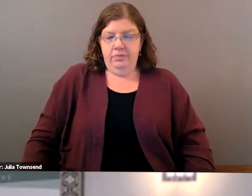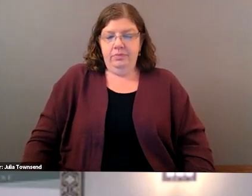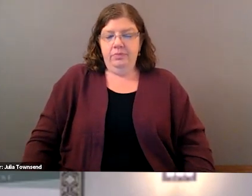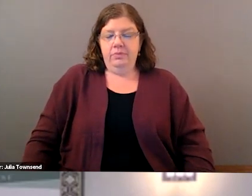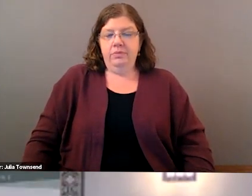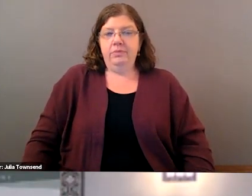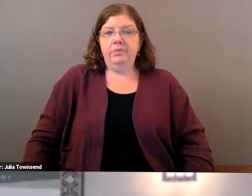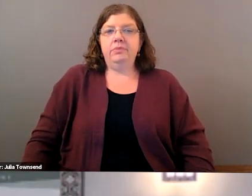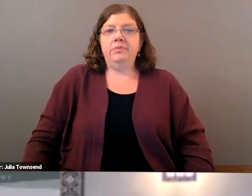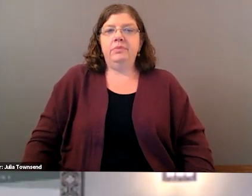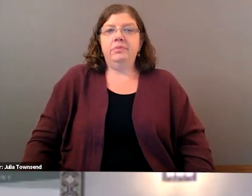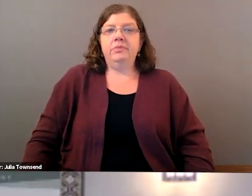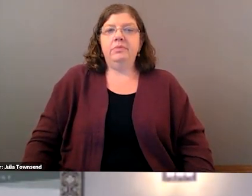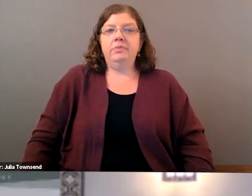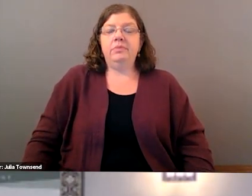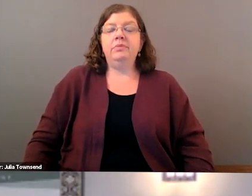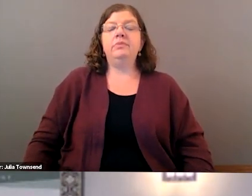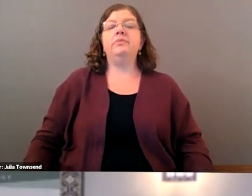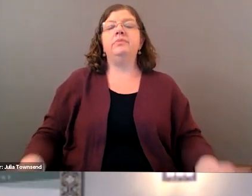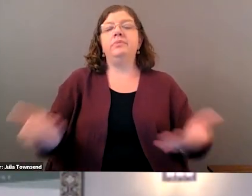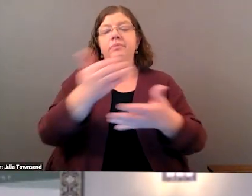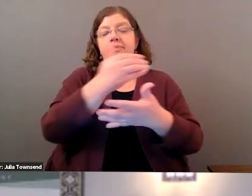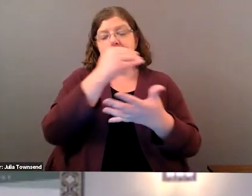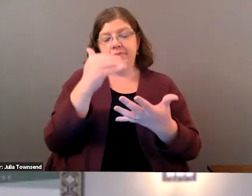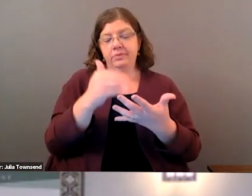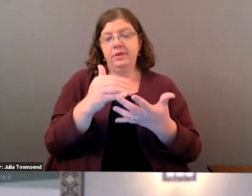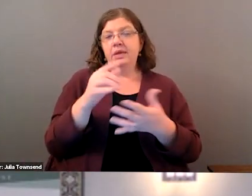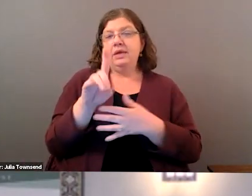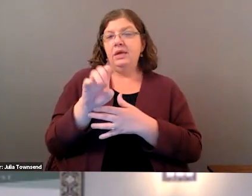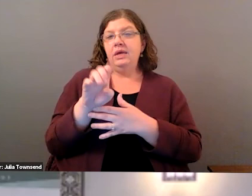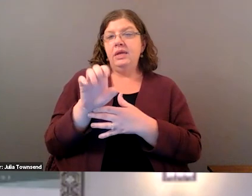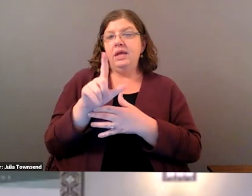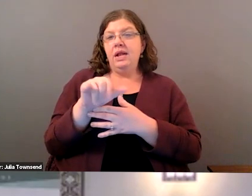Thank you. Our next speaker is Delilah Santos.